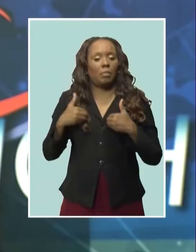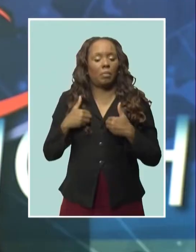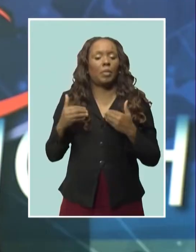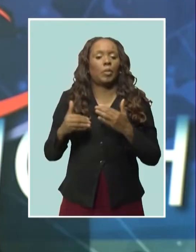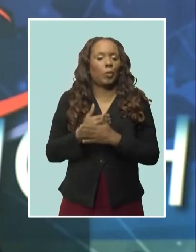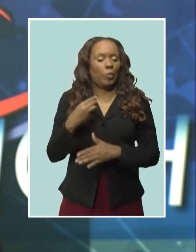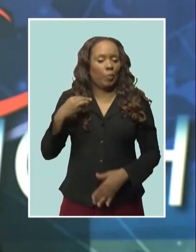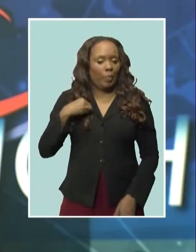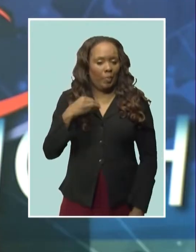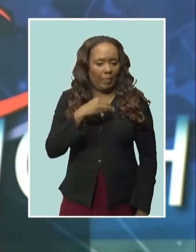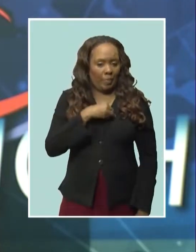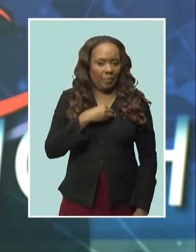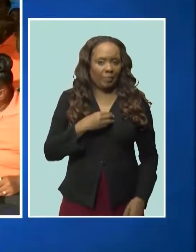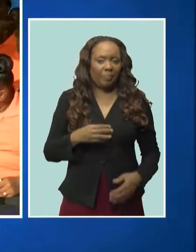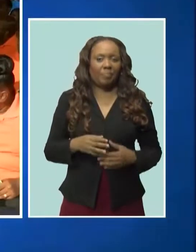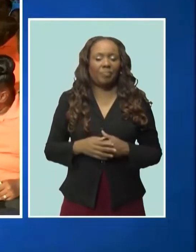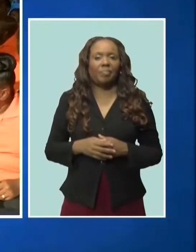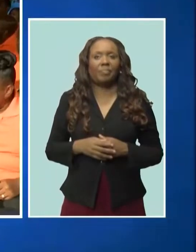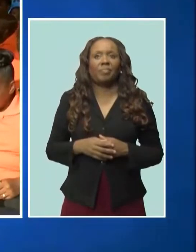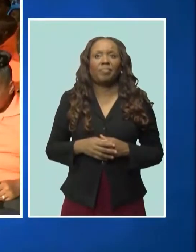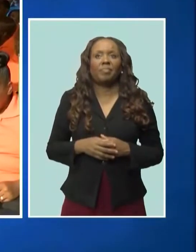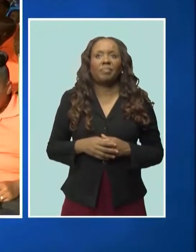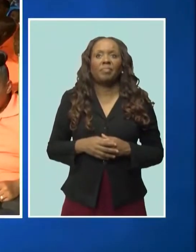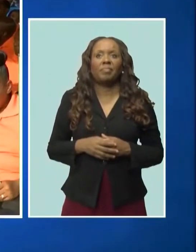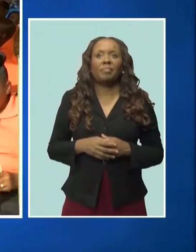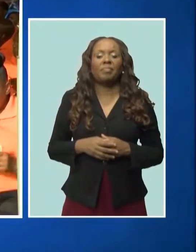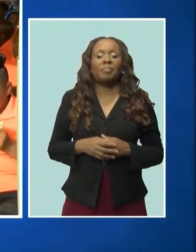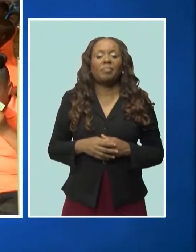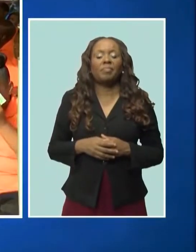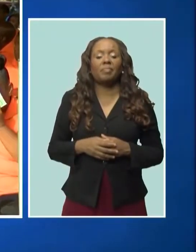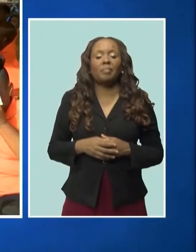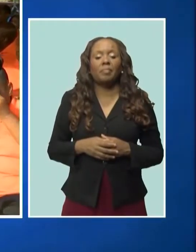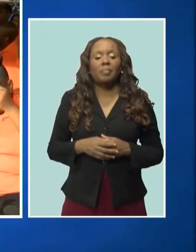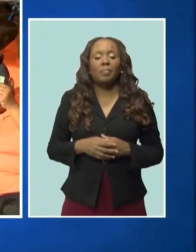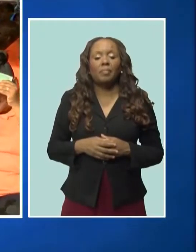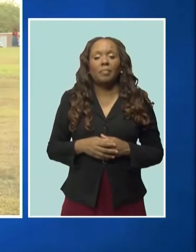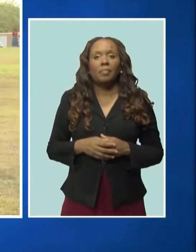reports. The rhythm of anticipation filled the